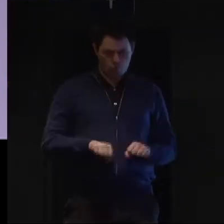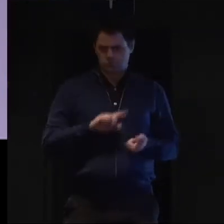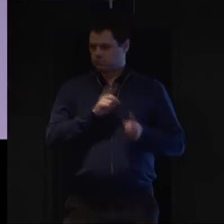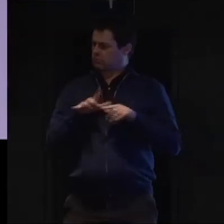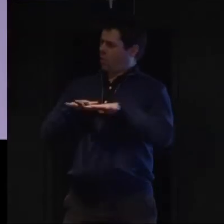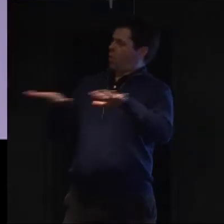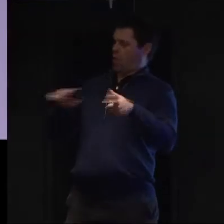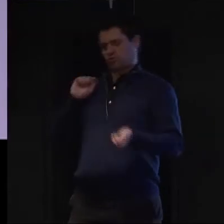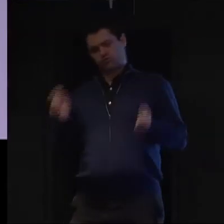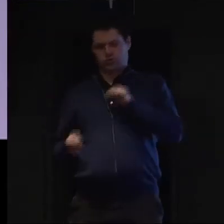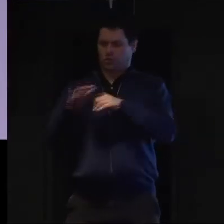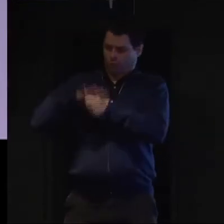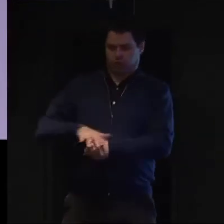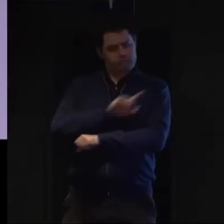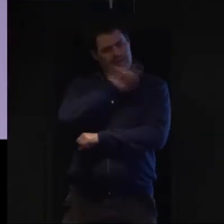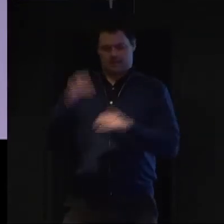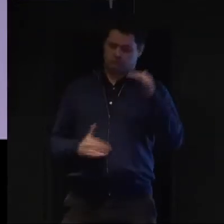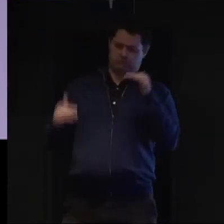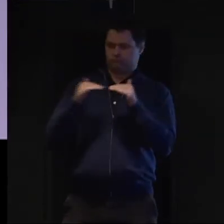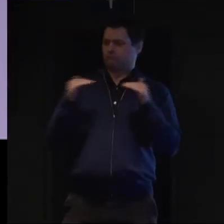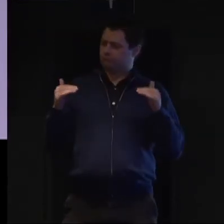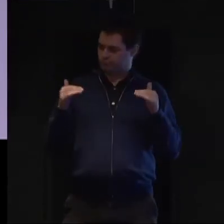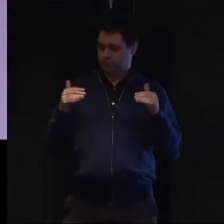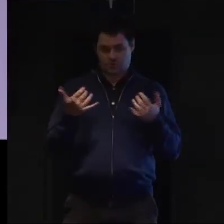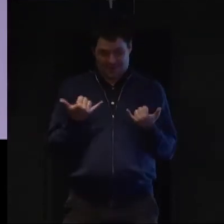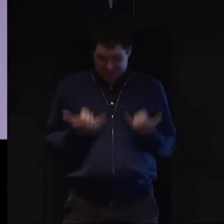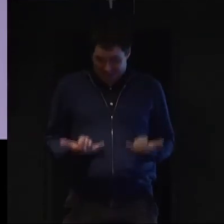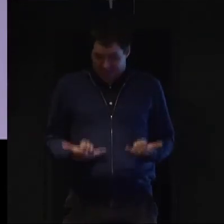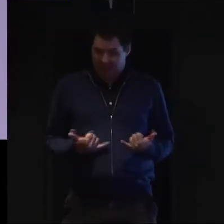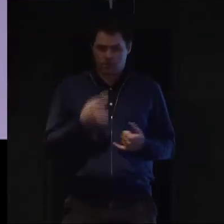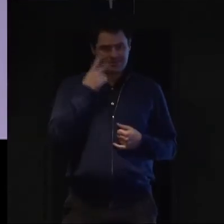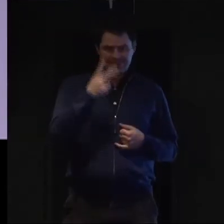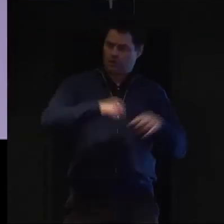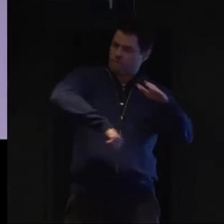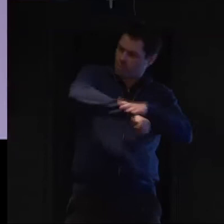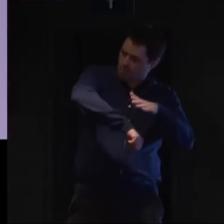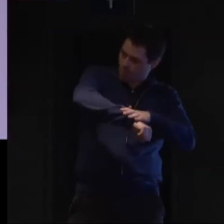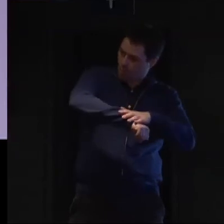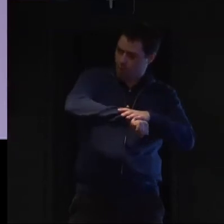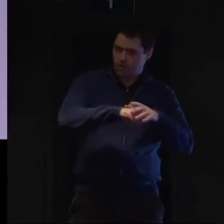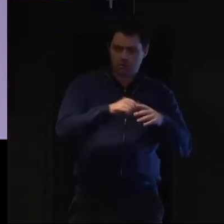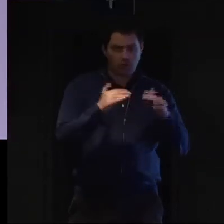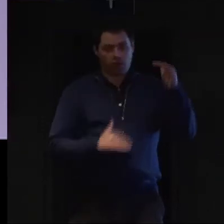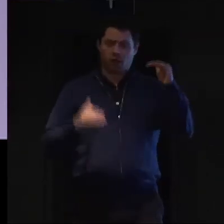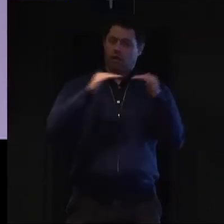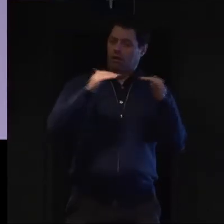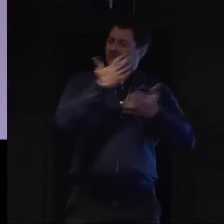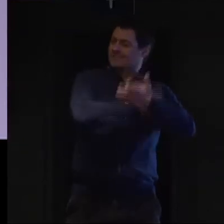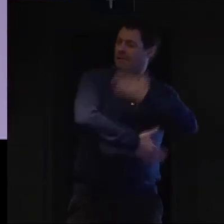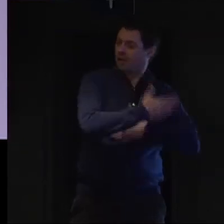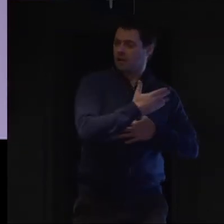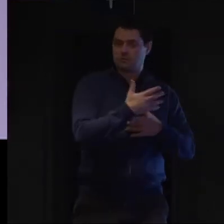So I think we're in an ideal place to deliver both for football and for that to influence society at